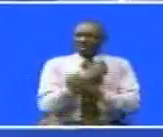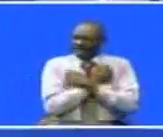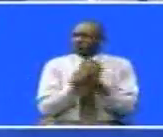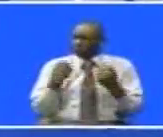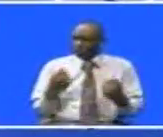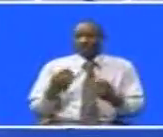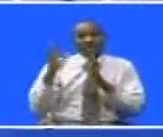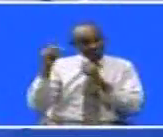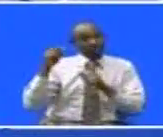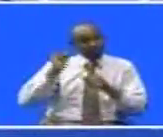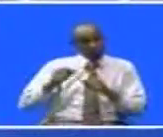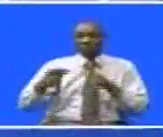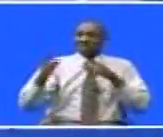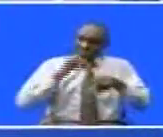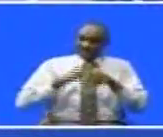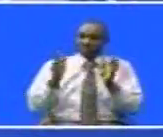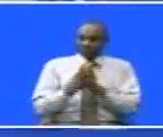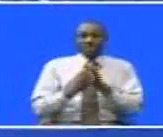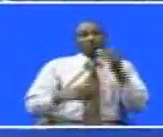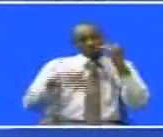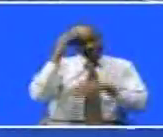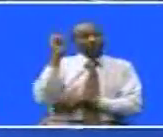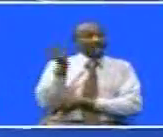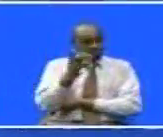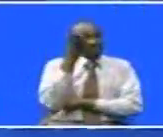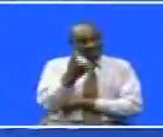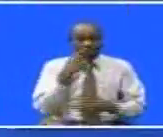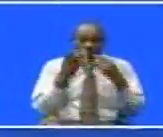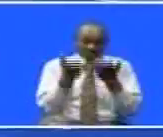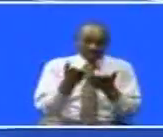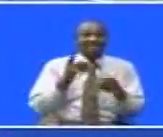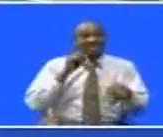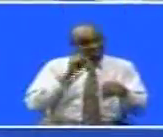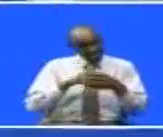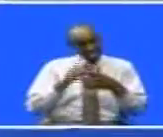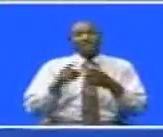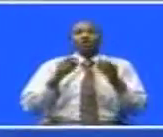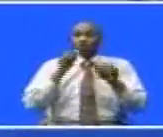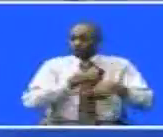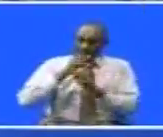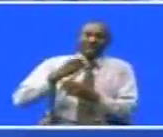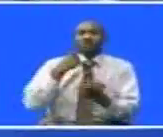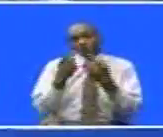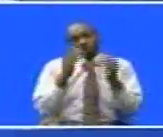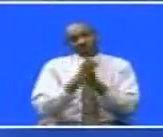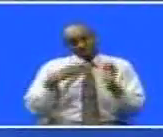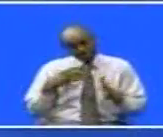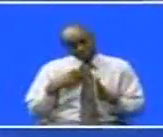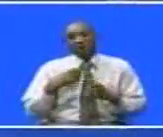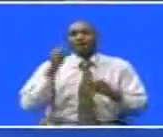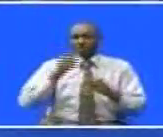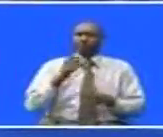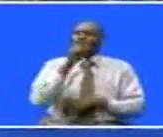is expected to hold a brief session at the University of Nairobi before heading to Uhuru Park for a mass that may attract up